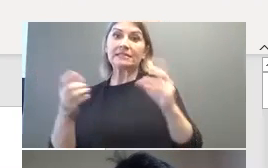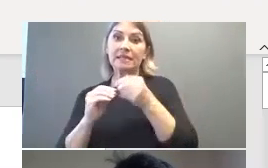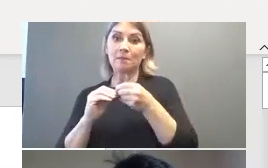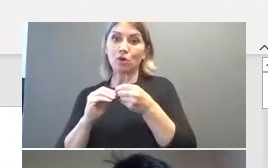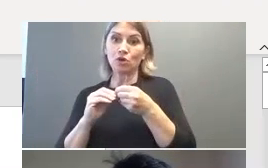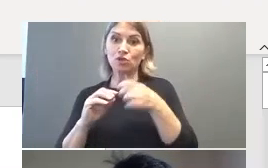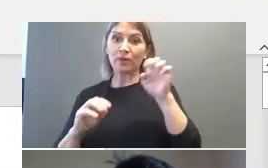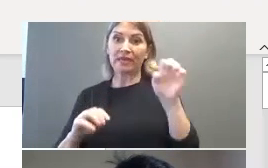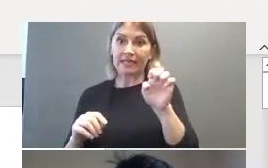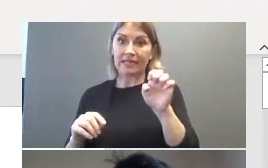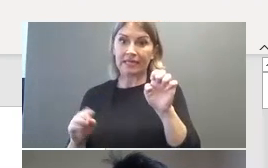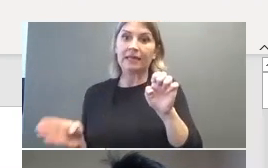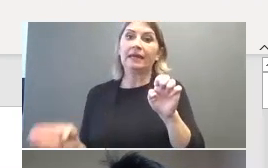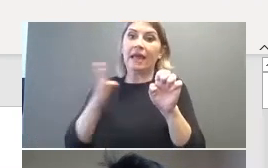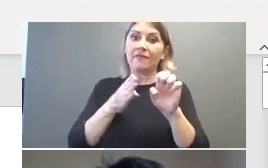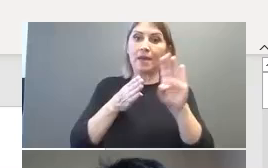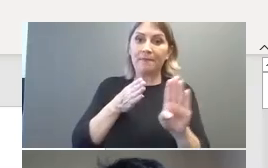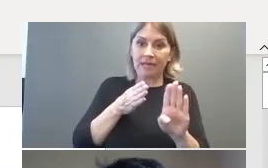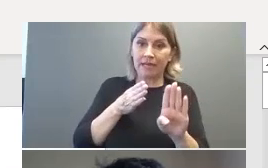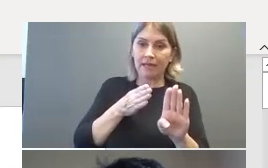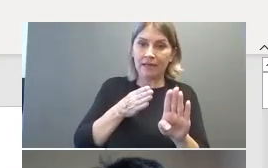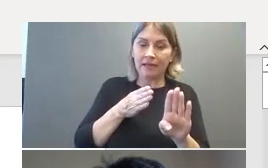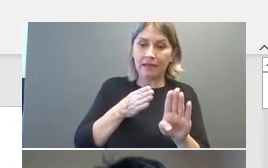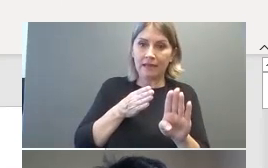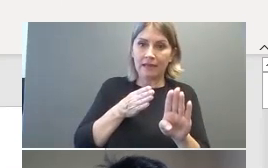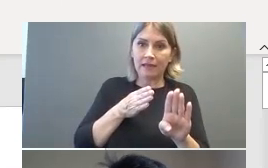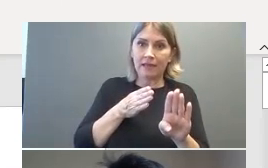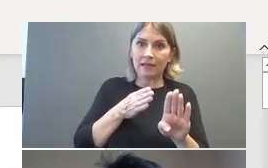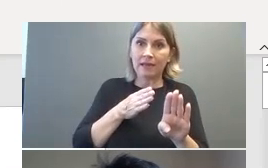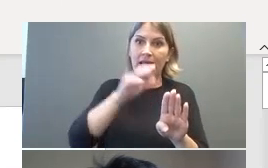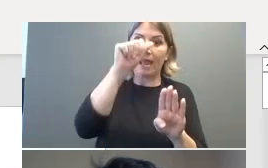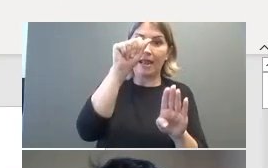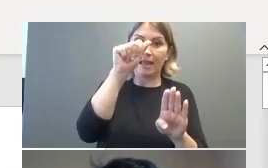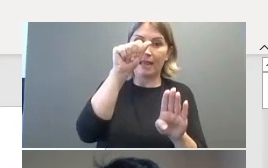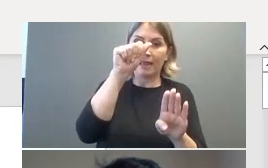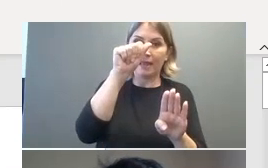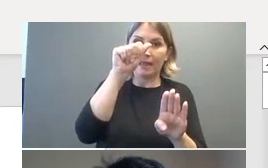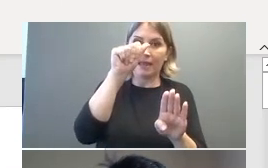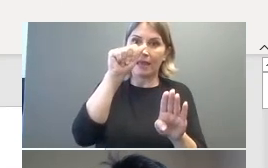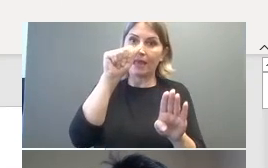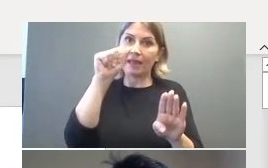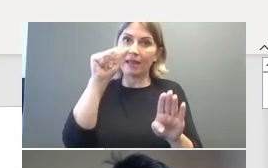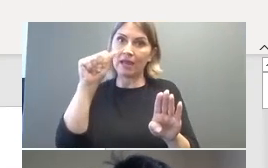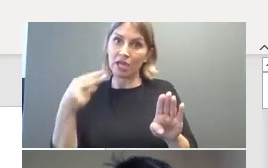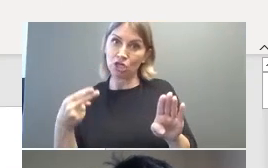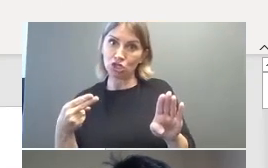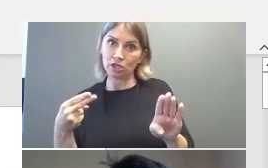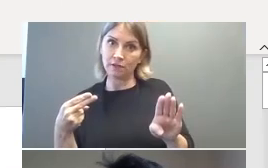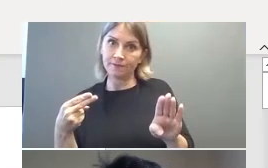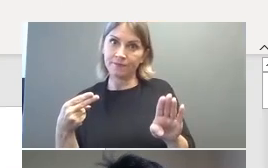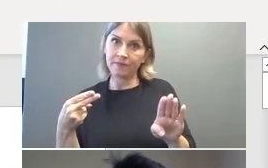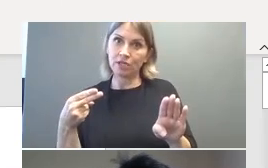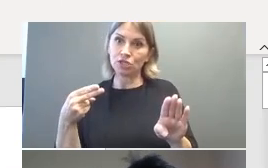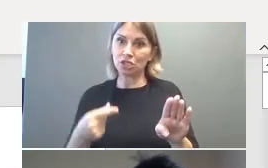E, then we have B, then we have, let's see, A, then we have H,